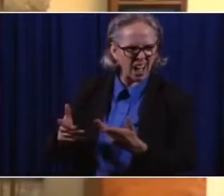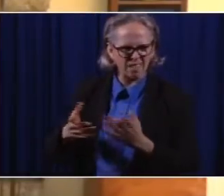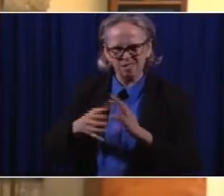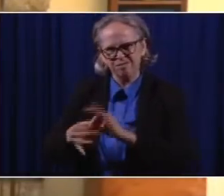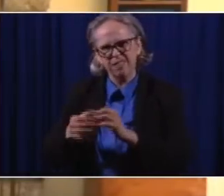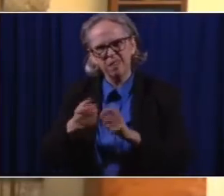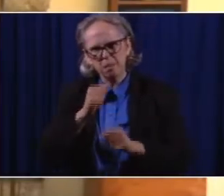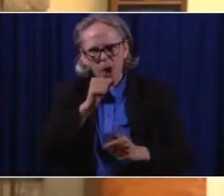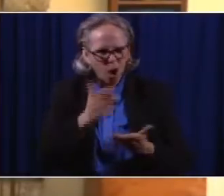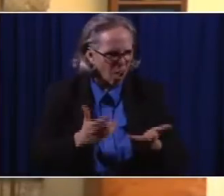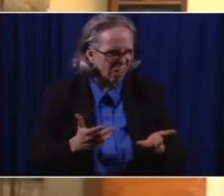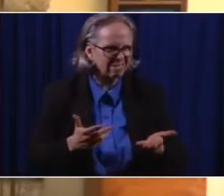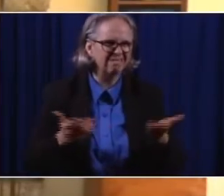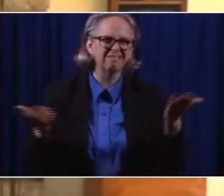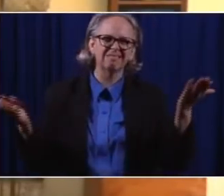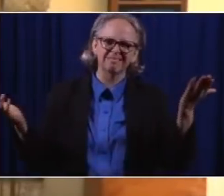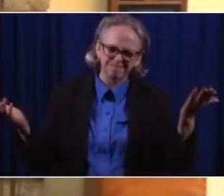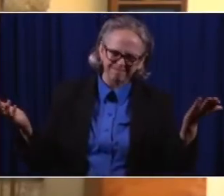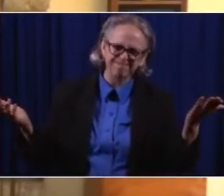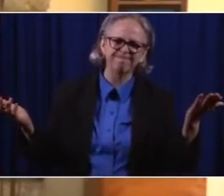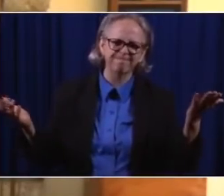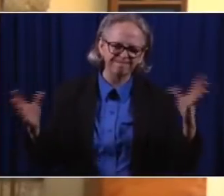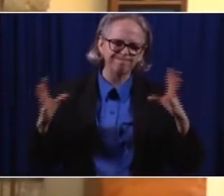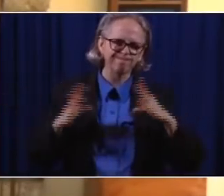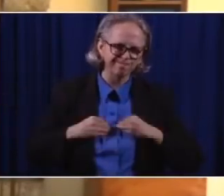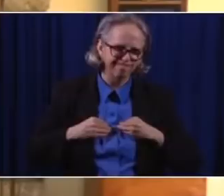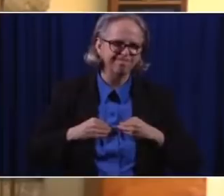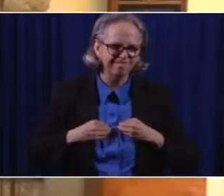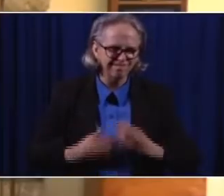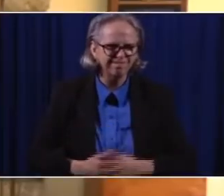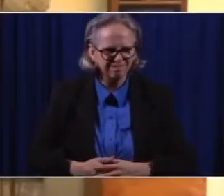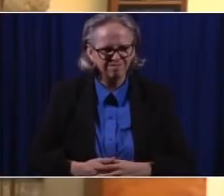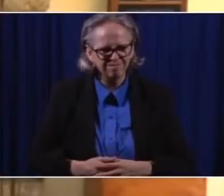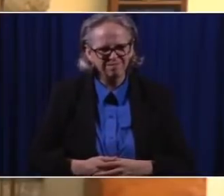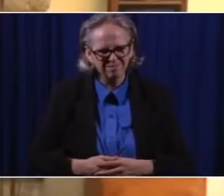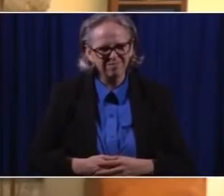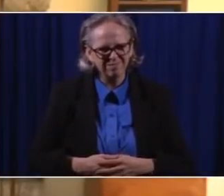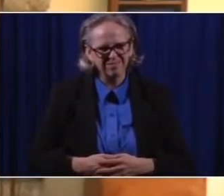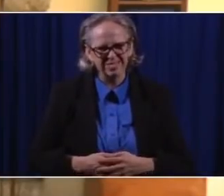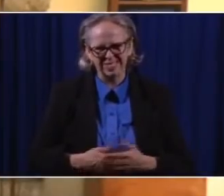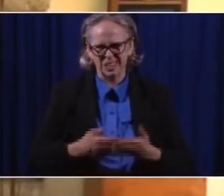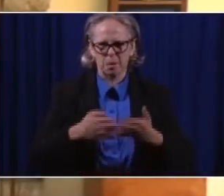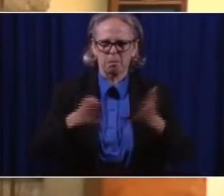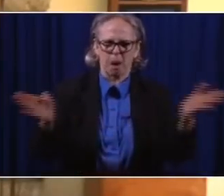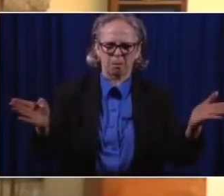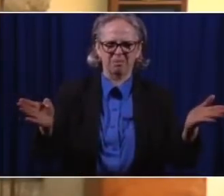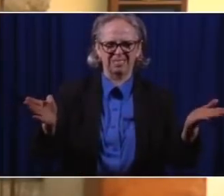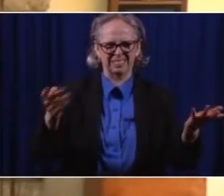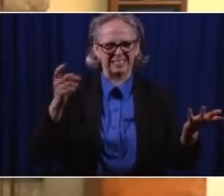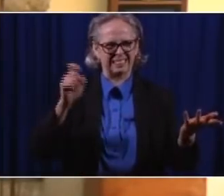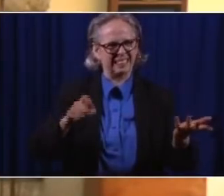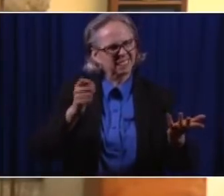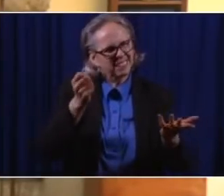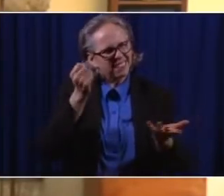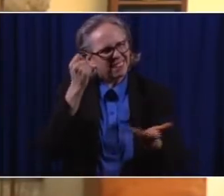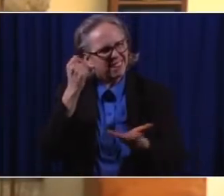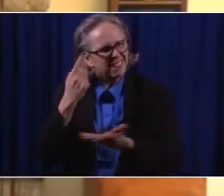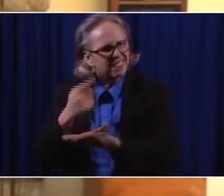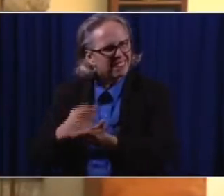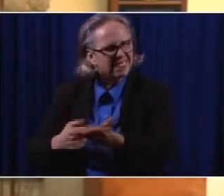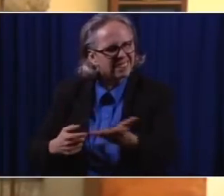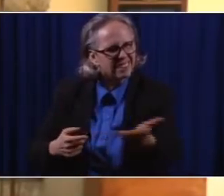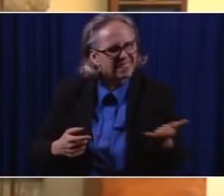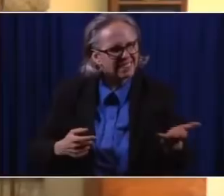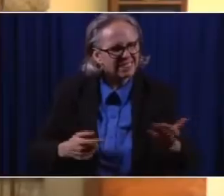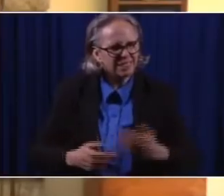what you need to understand, the public needs to understand, is that it is so widespread today that many times